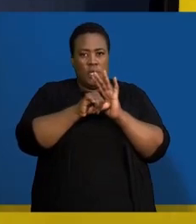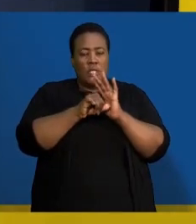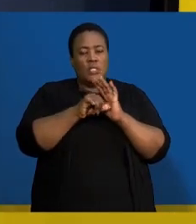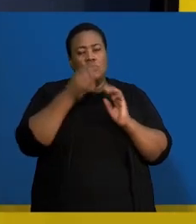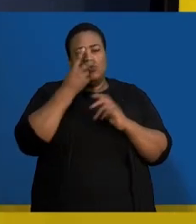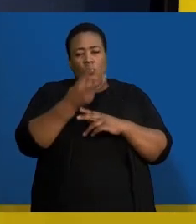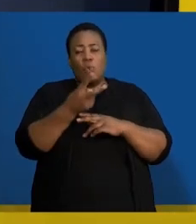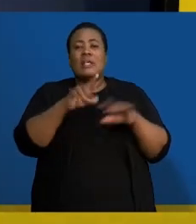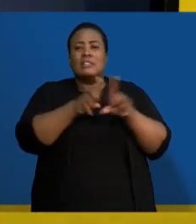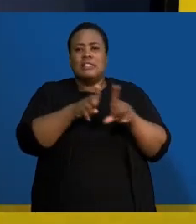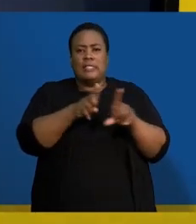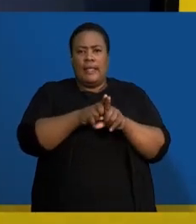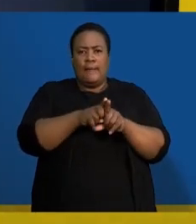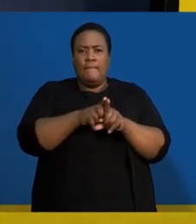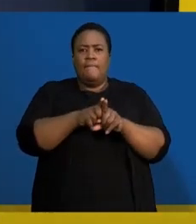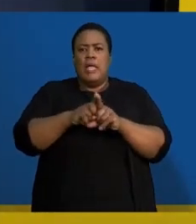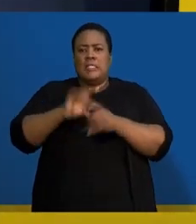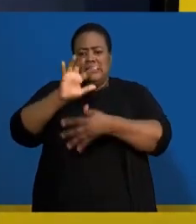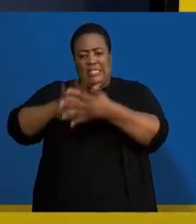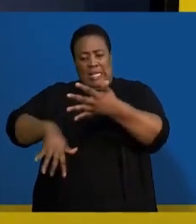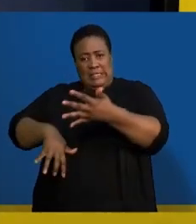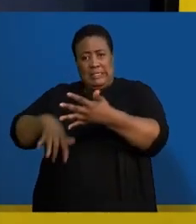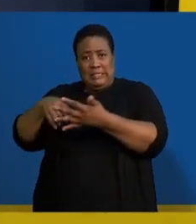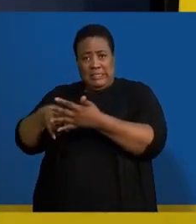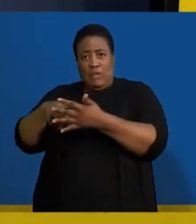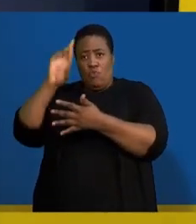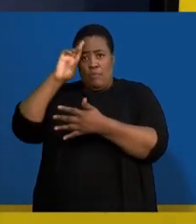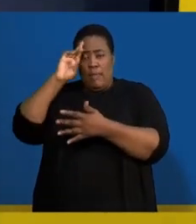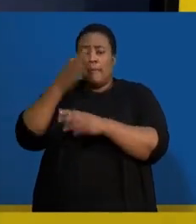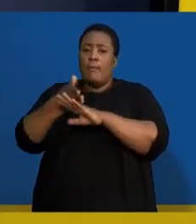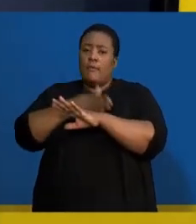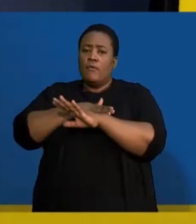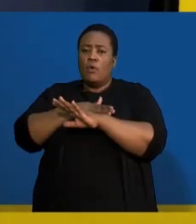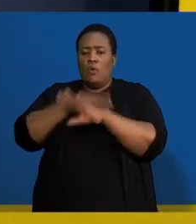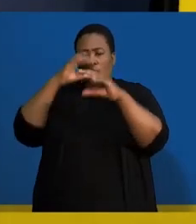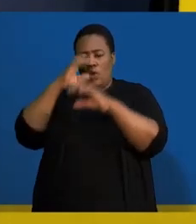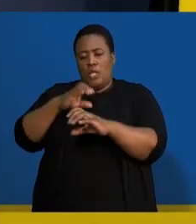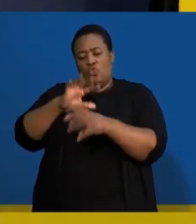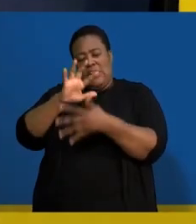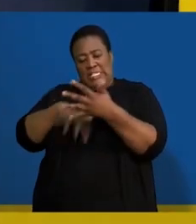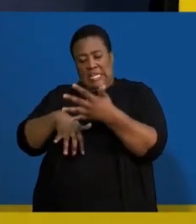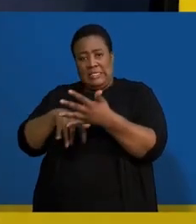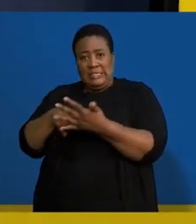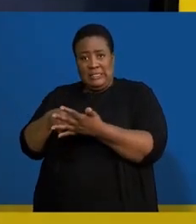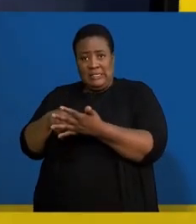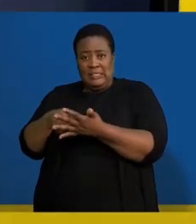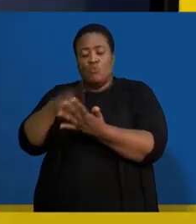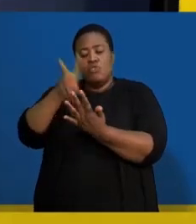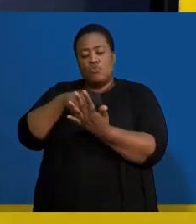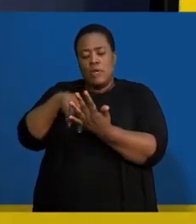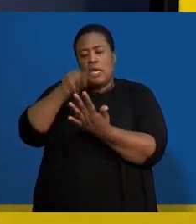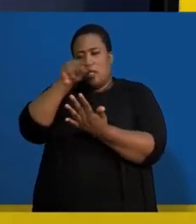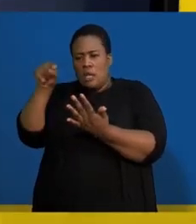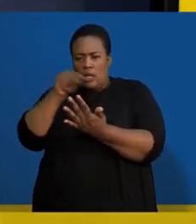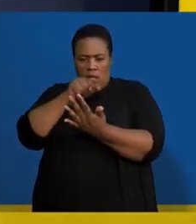is similar to your textual source. Remember before the break we looked at a textual source and we read it, we highlighted the